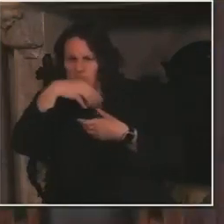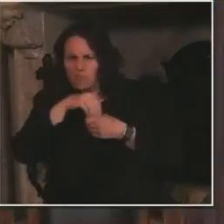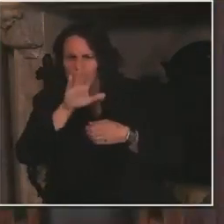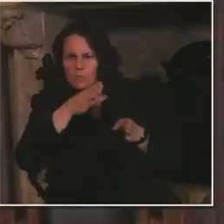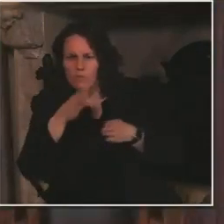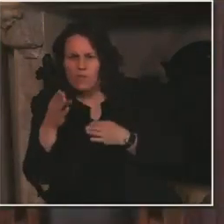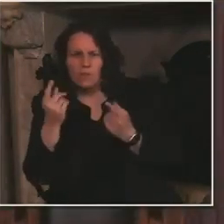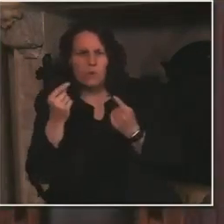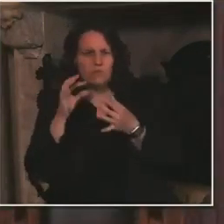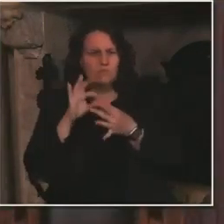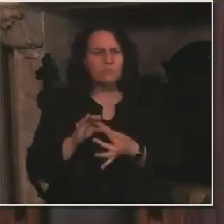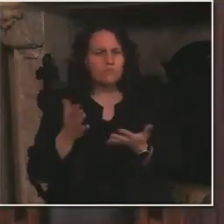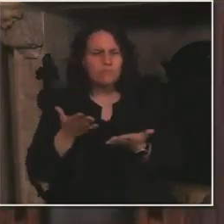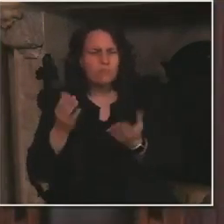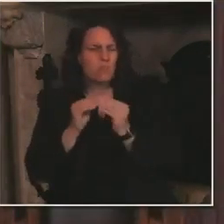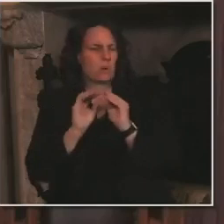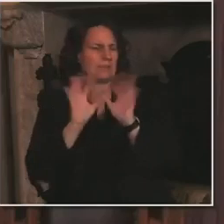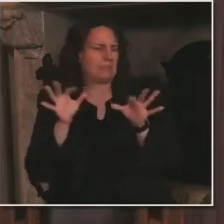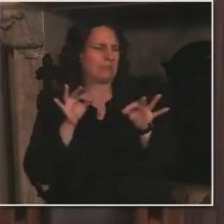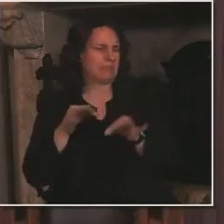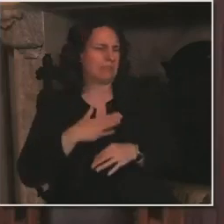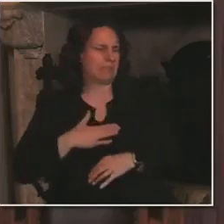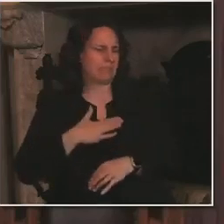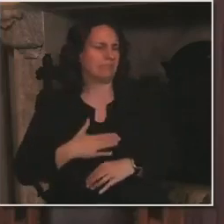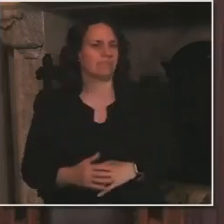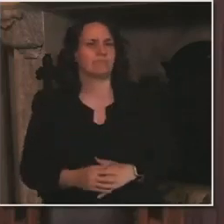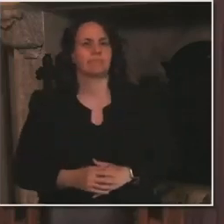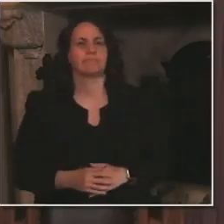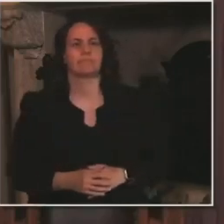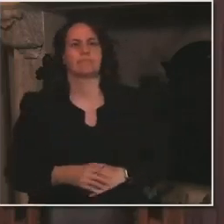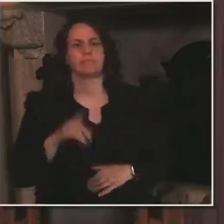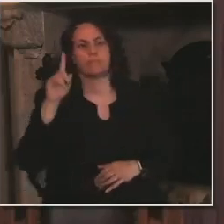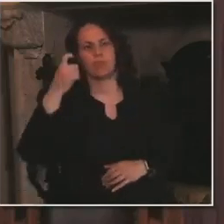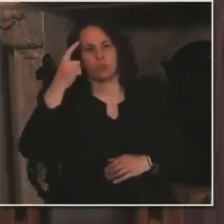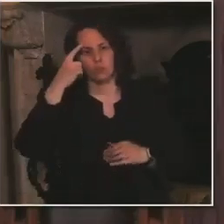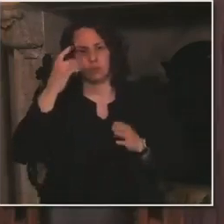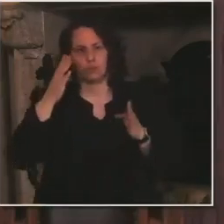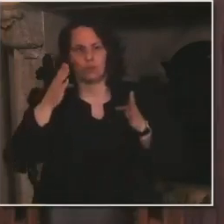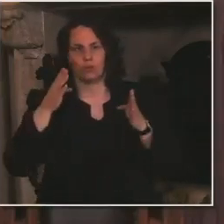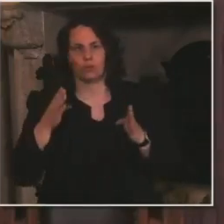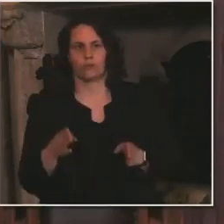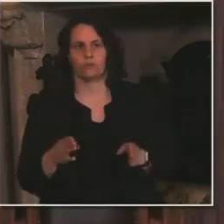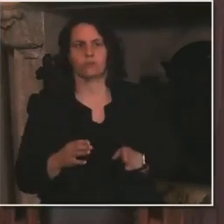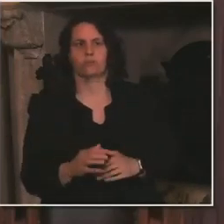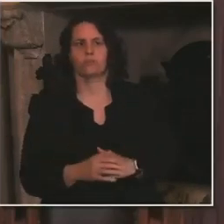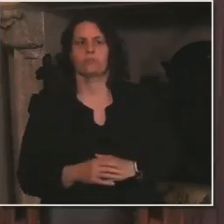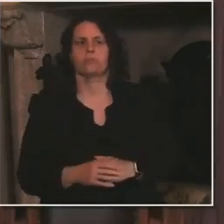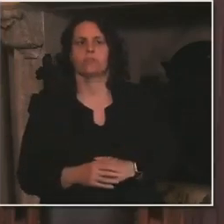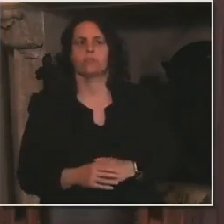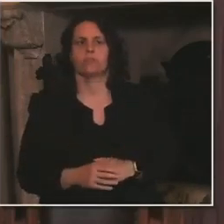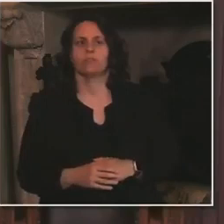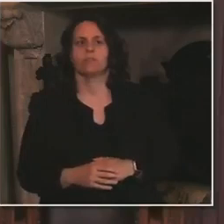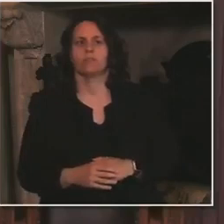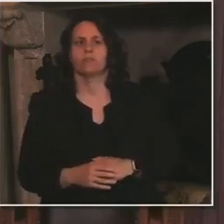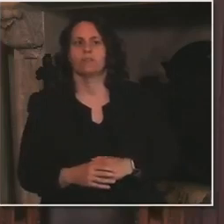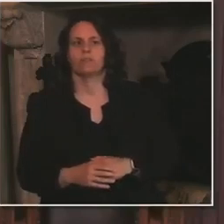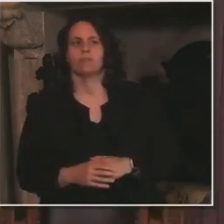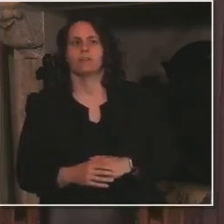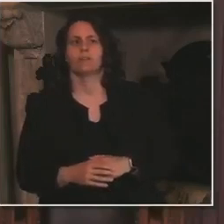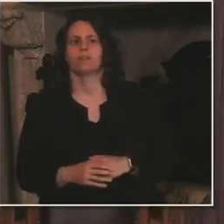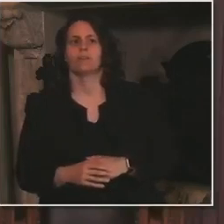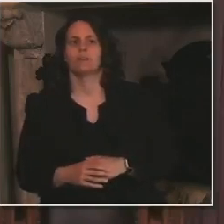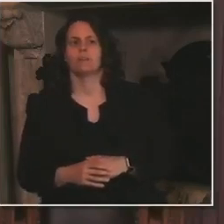clearly. And in fact, I was part of a conversation this morning with manufacturers and